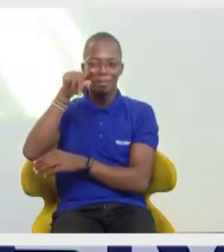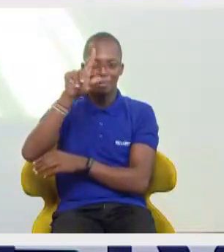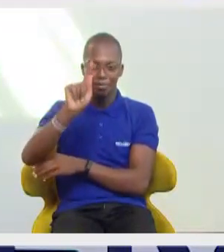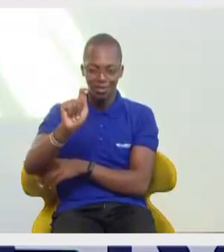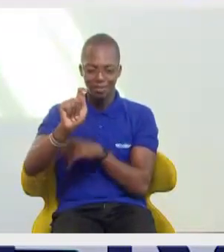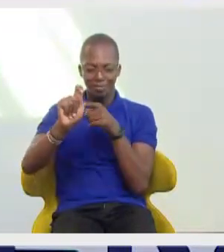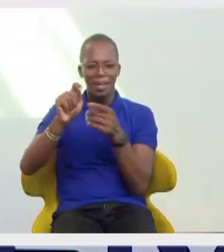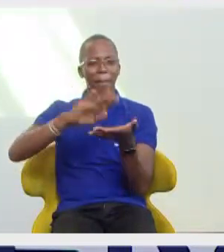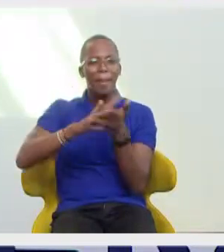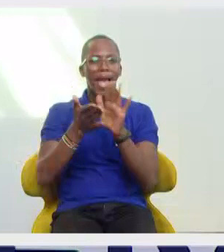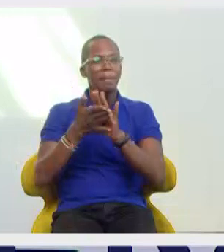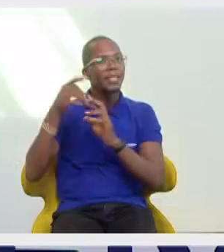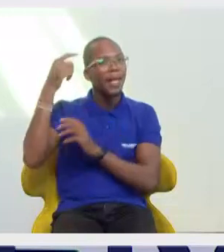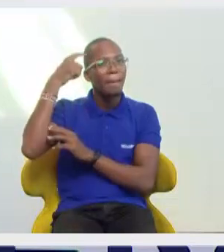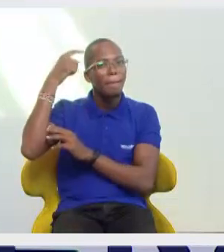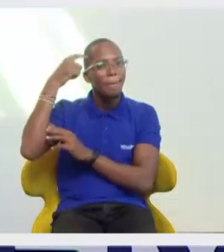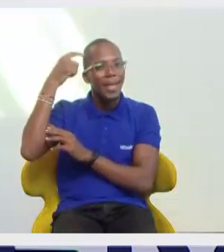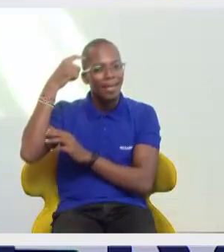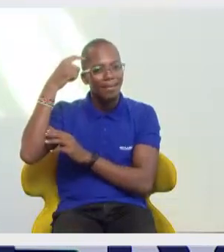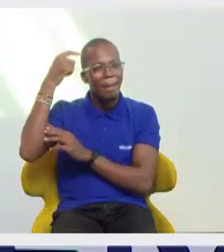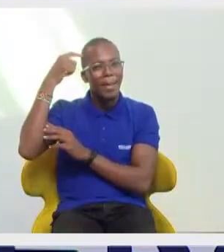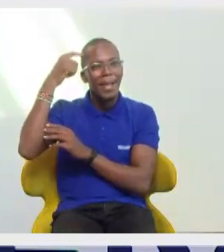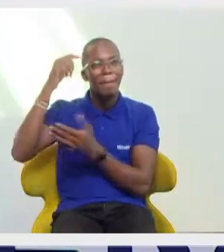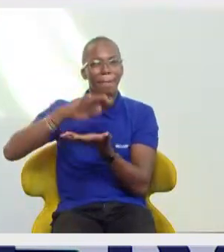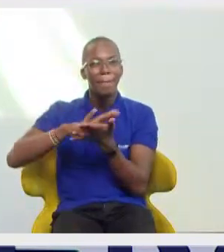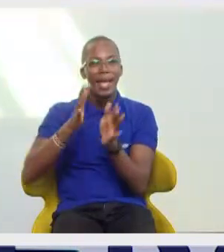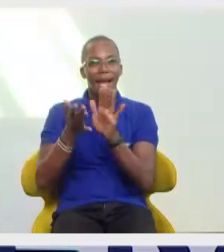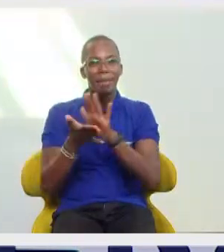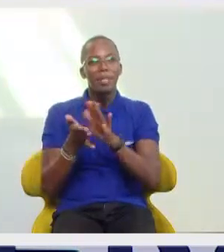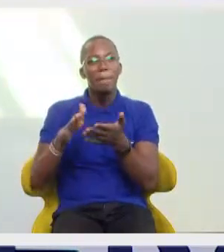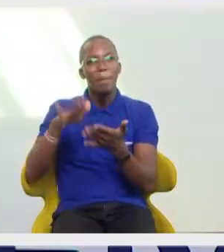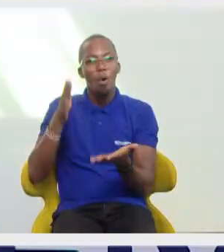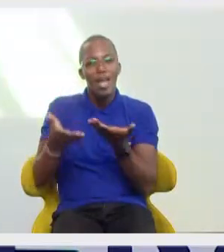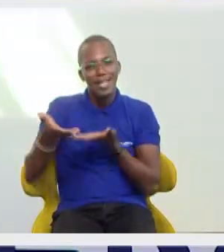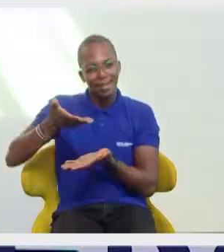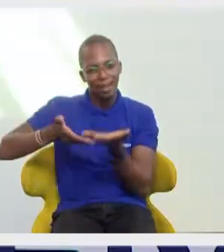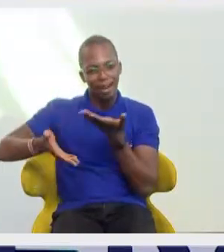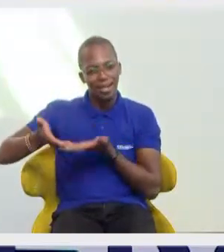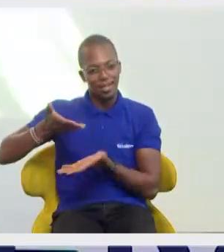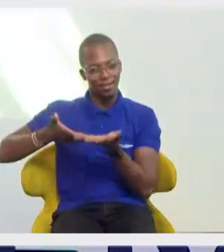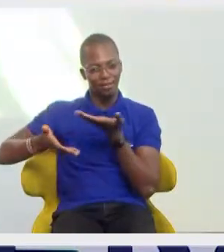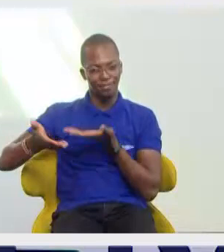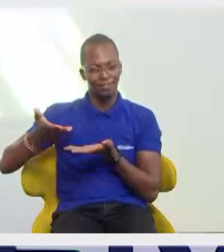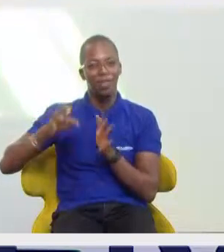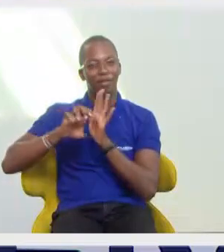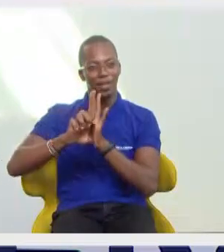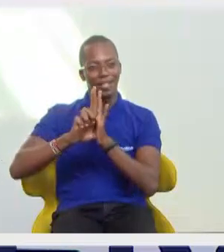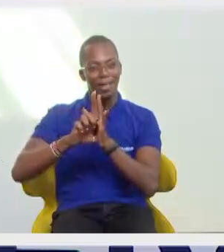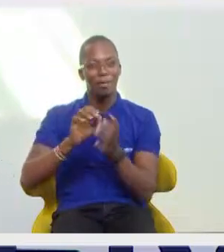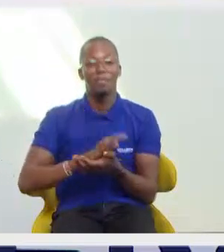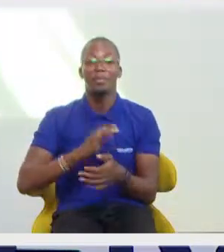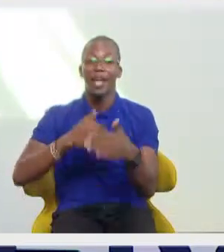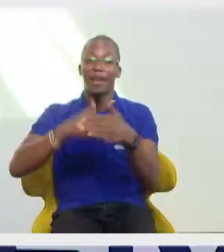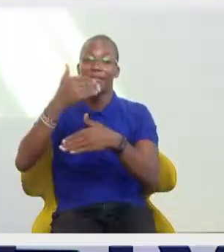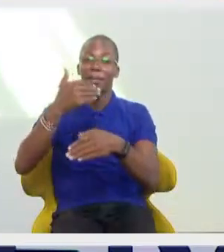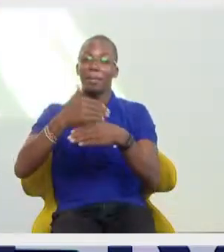certain page, or it makes that page more interactive. So for example, after building the